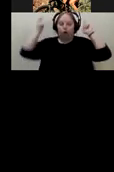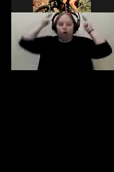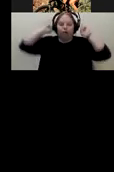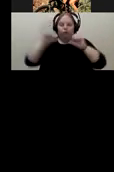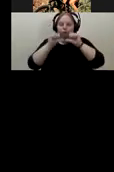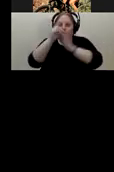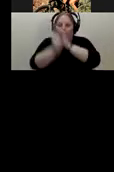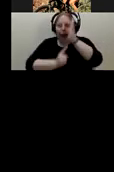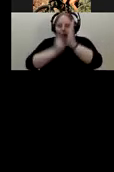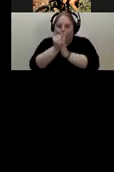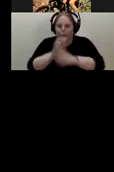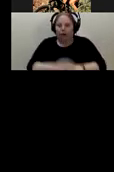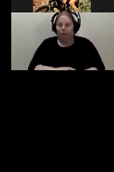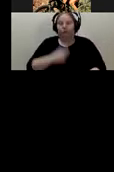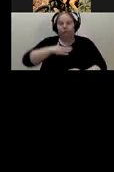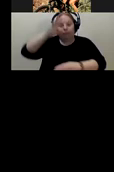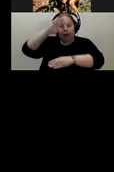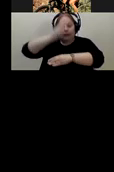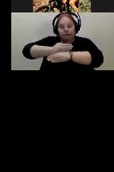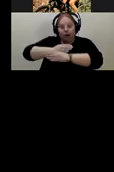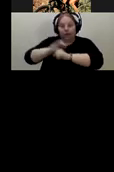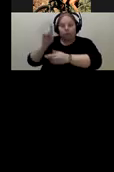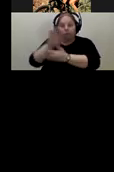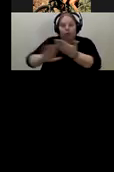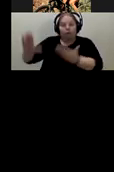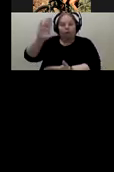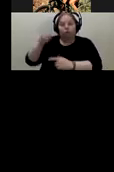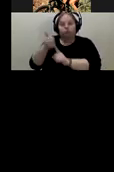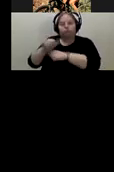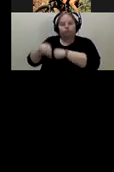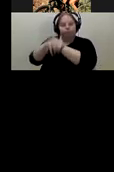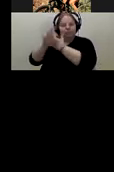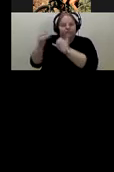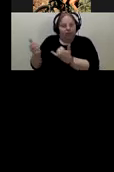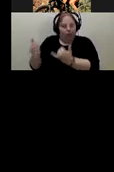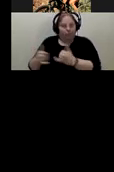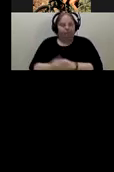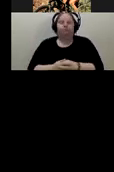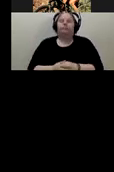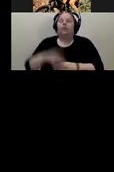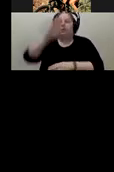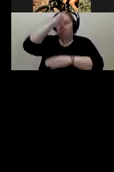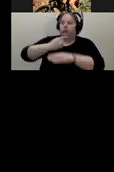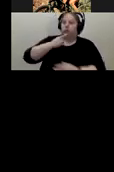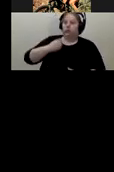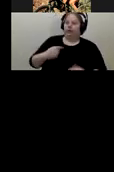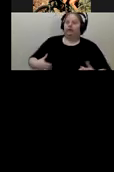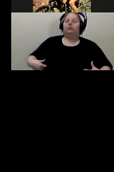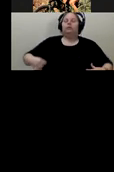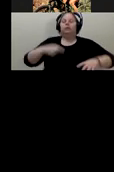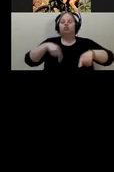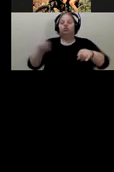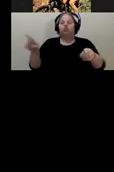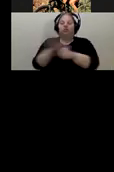My son, who's going to college, and that's virtual right now, he said during the whole class he could